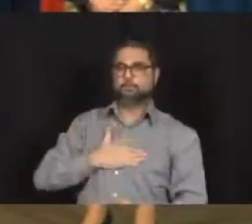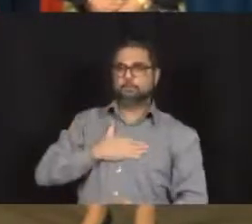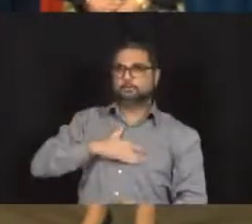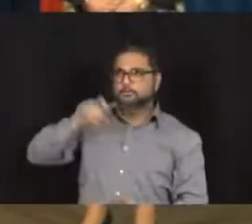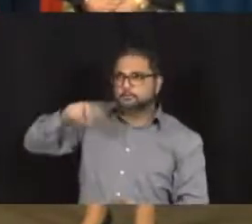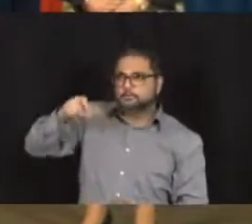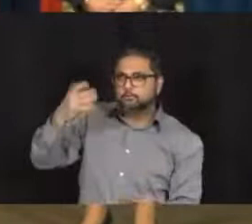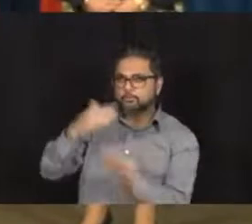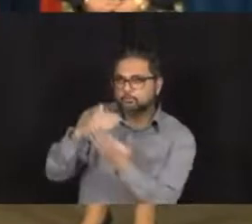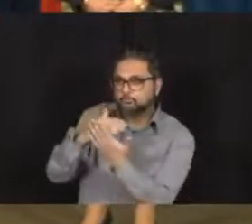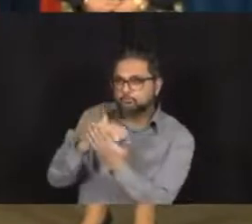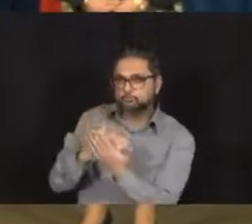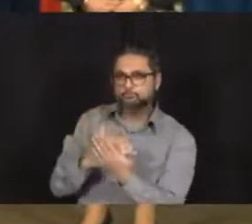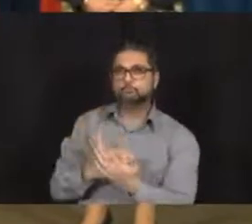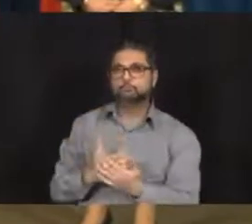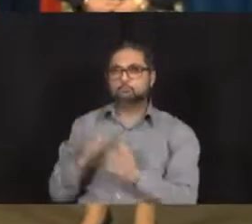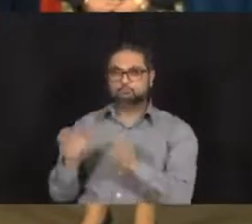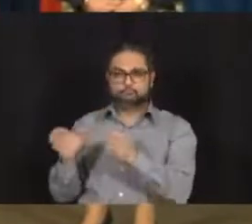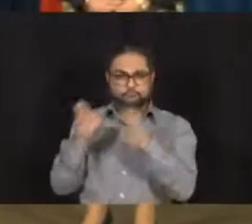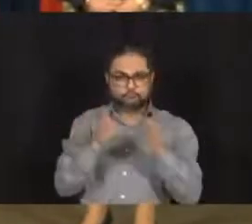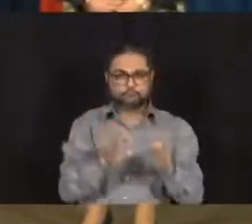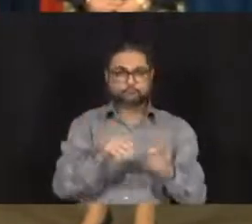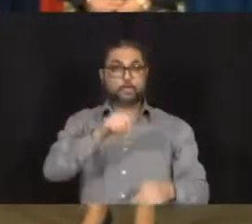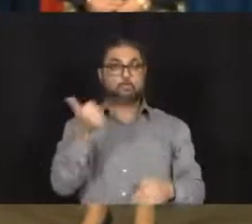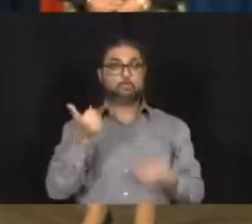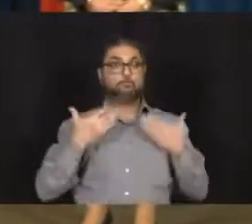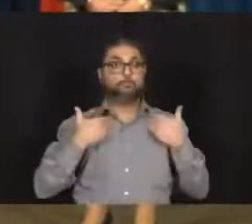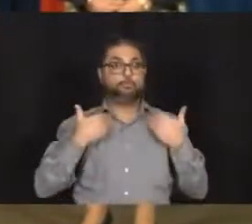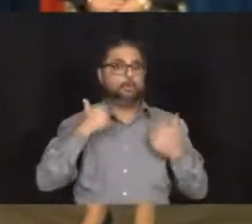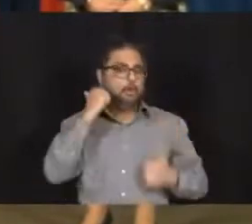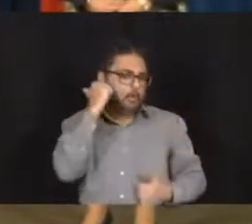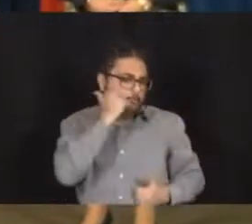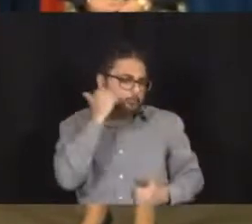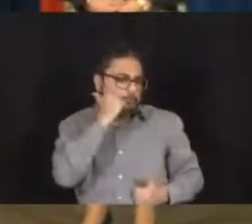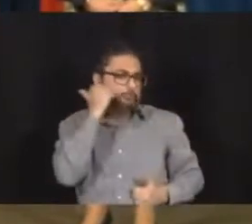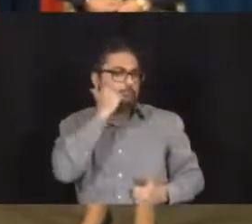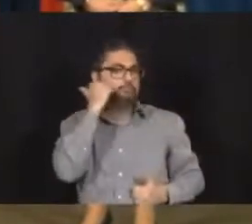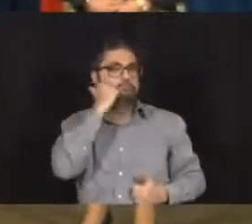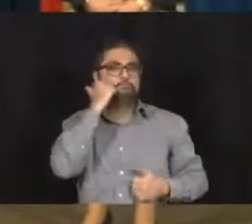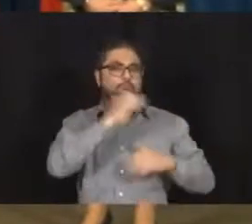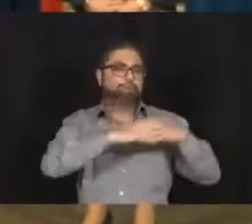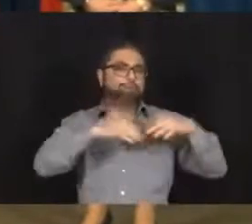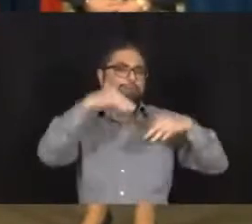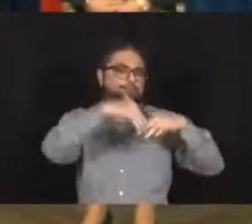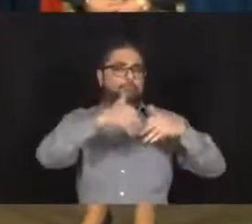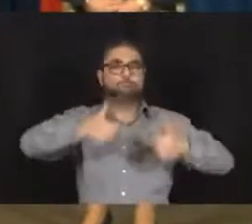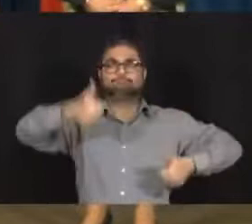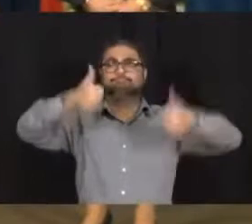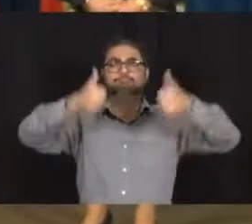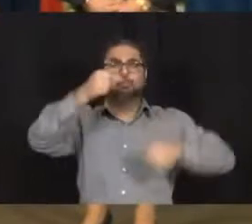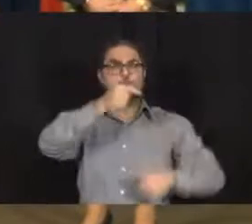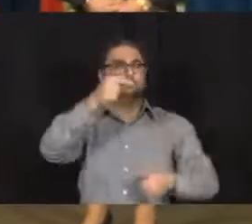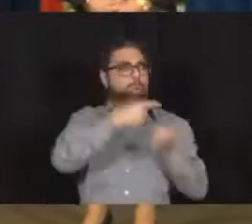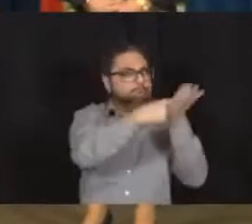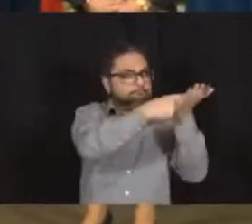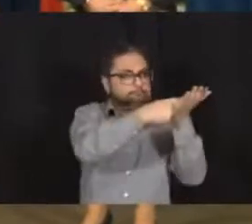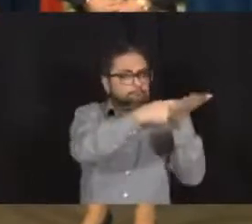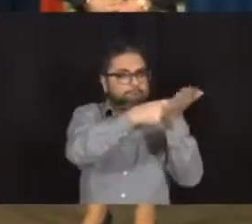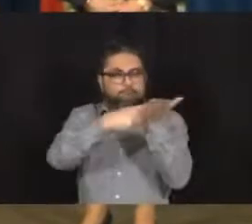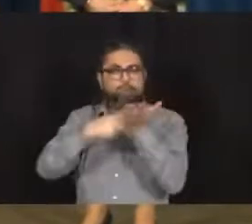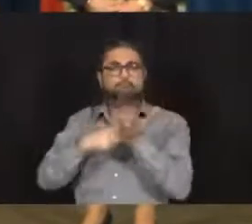day, daily with multiple regional chiefs across the province. I just finished putting in a call